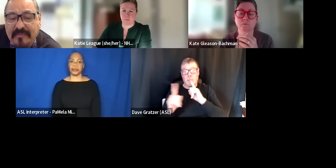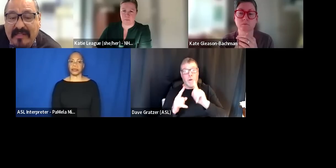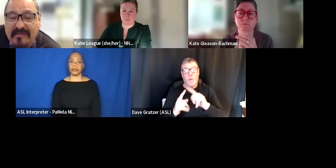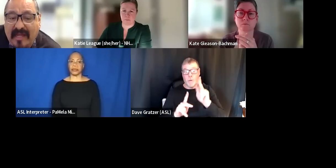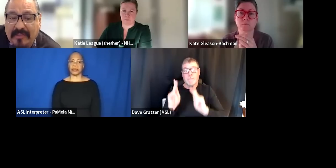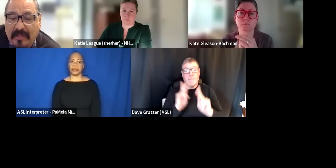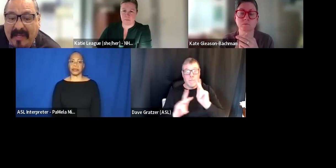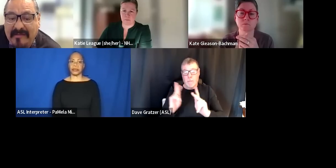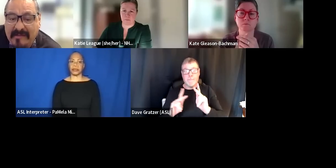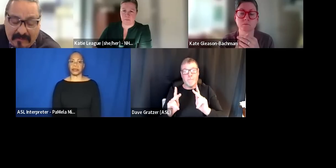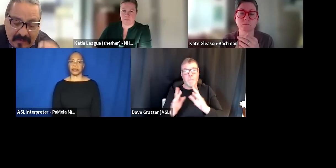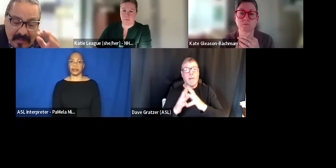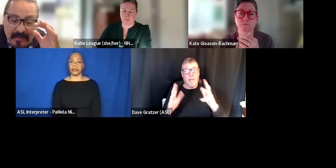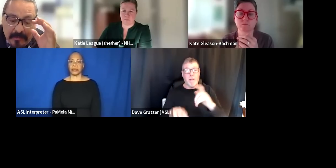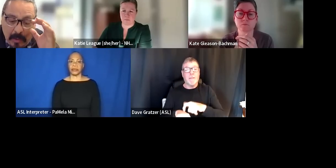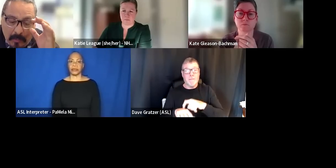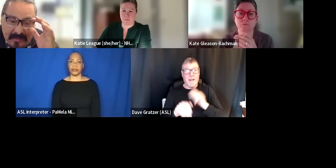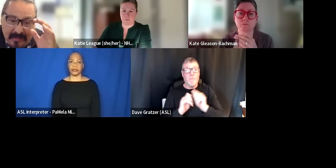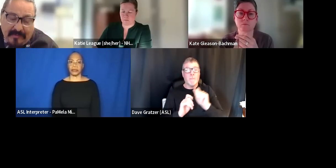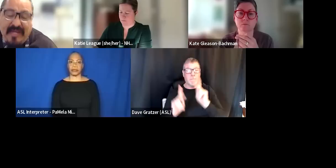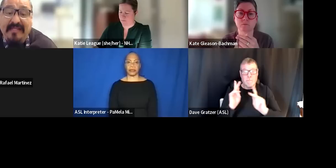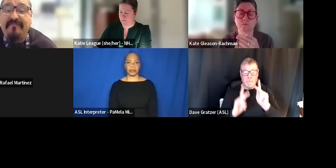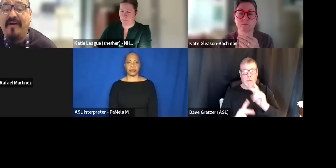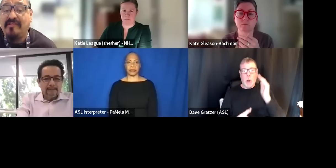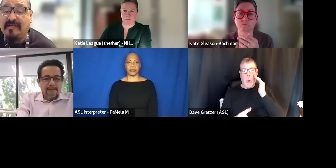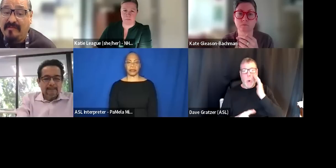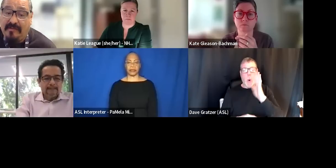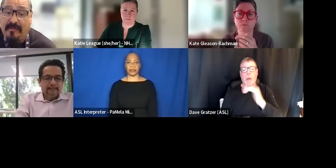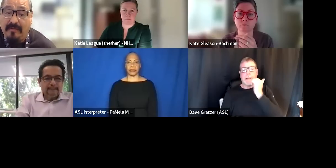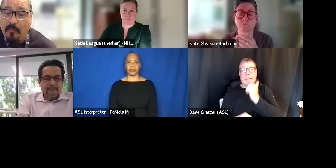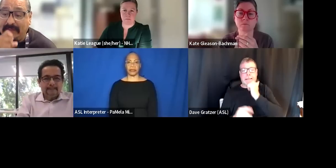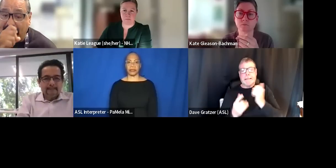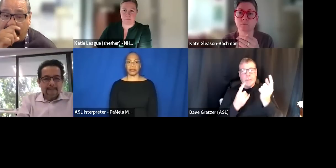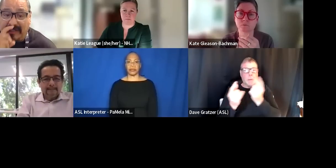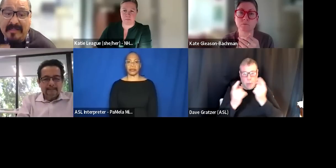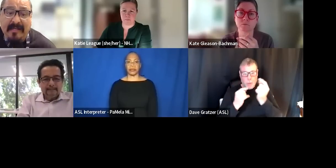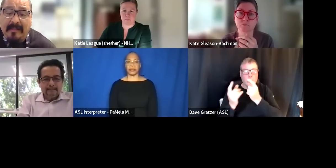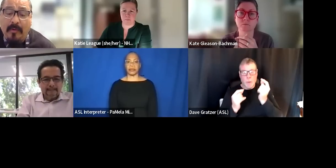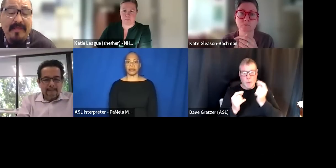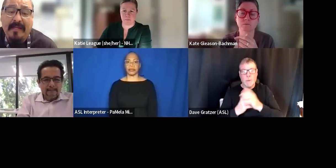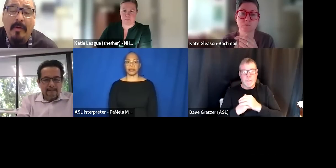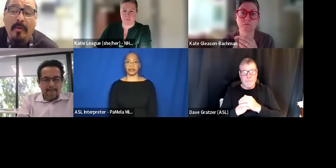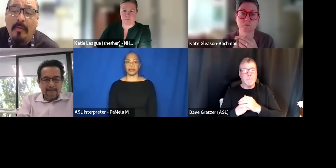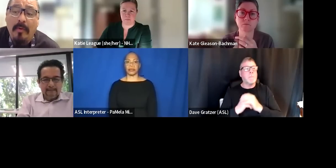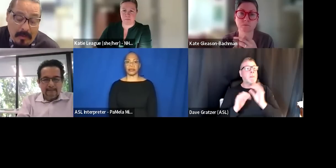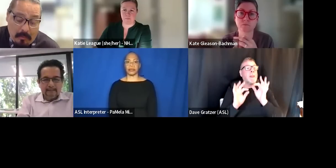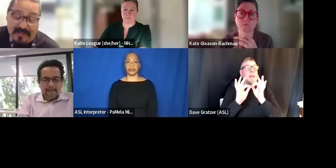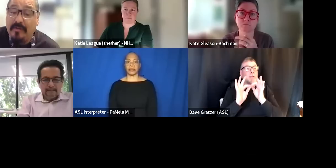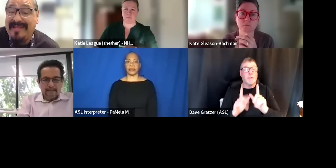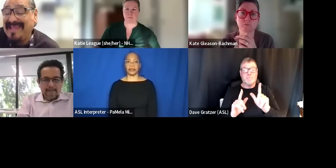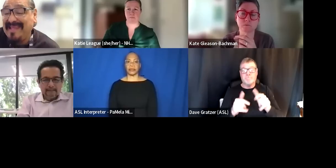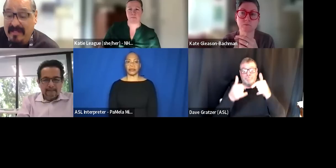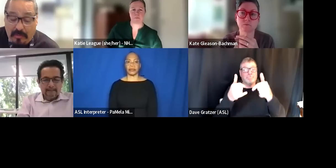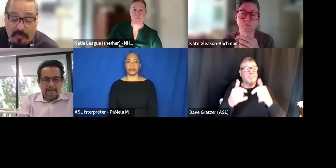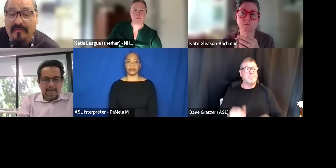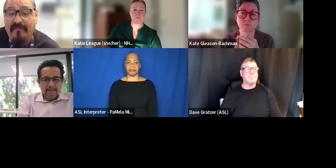We spend a lot of time with our patients, knowing their daily functions and what they do on a daily, where they go